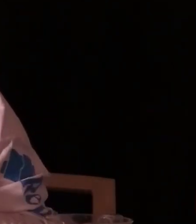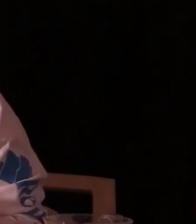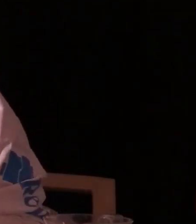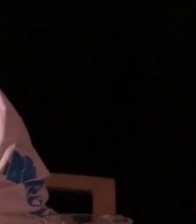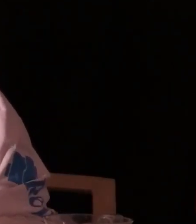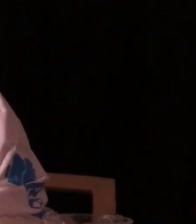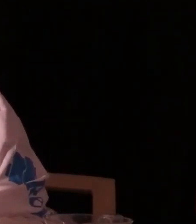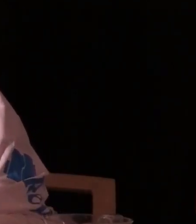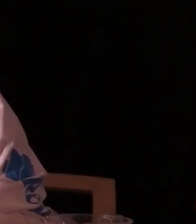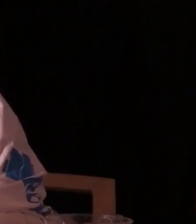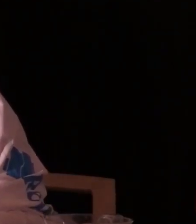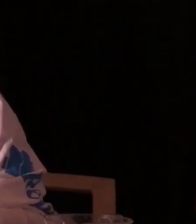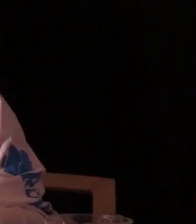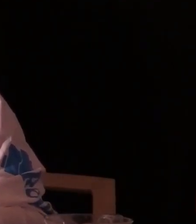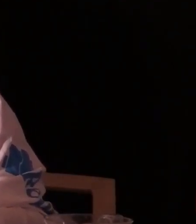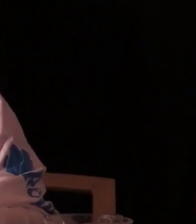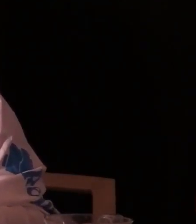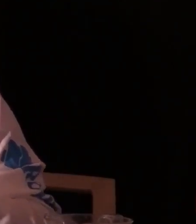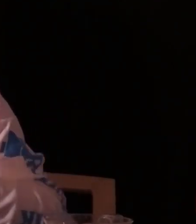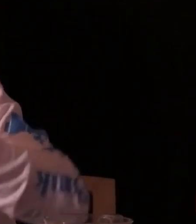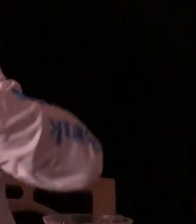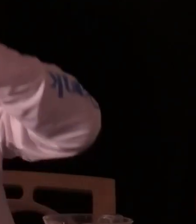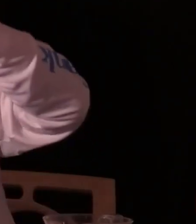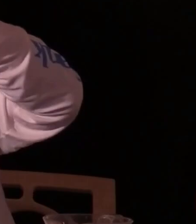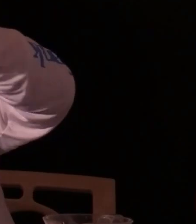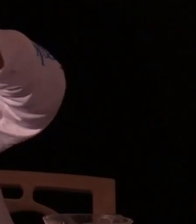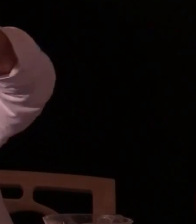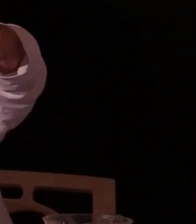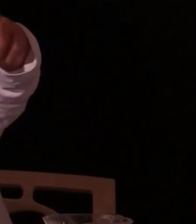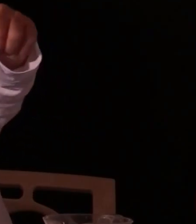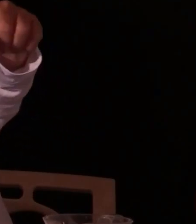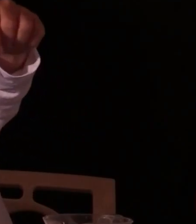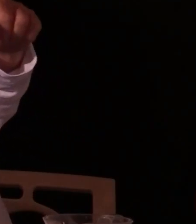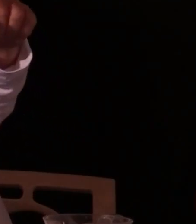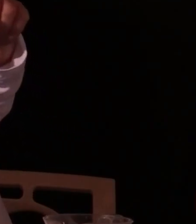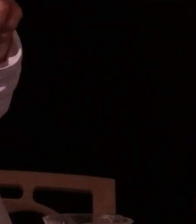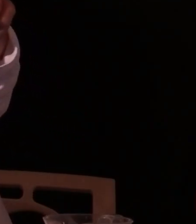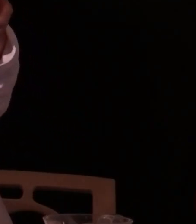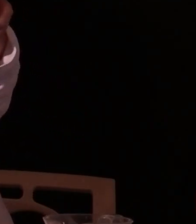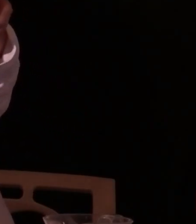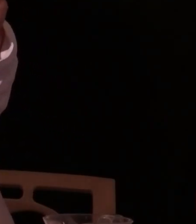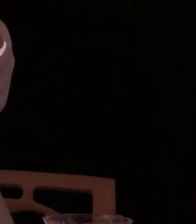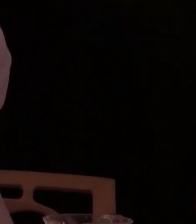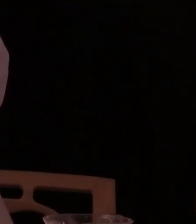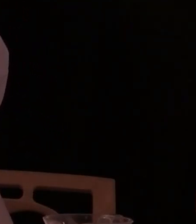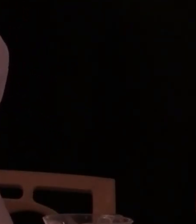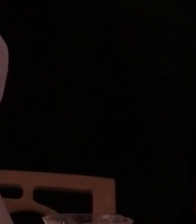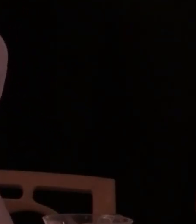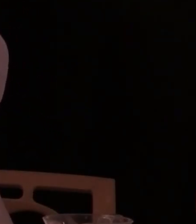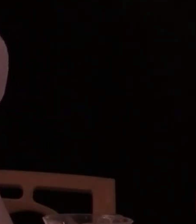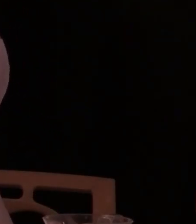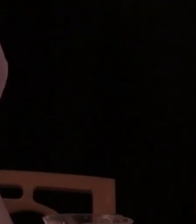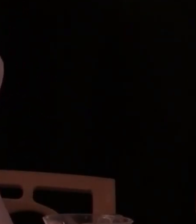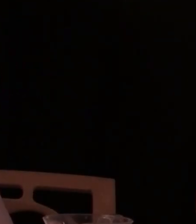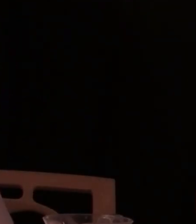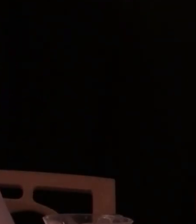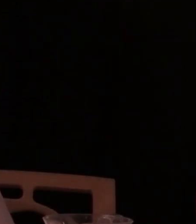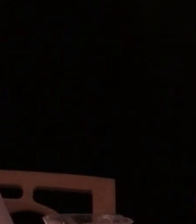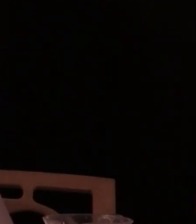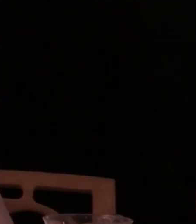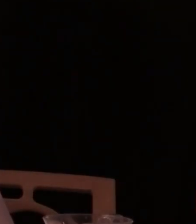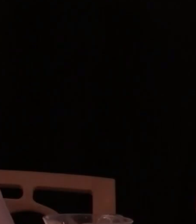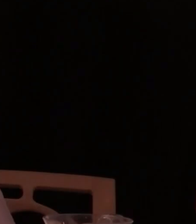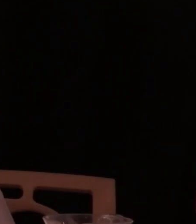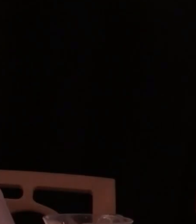in the armada of fishing fleet. So they'll lead out down to Sand Street, go around the buoy and come back up, and then